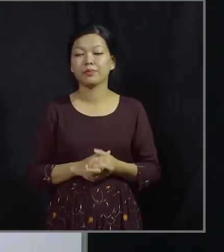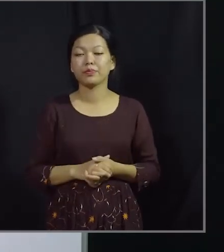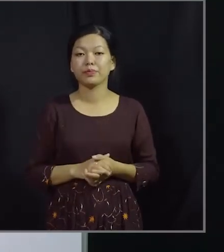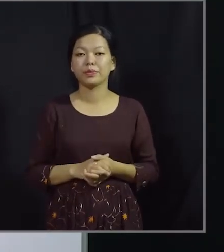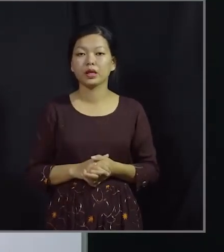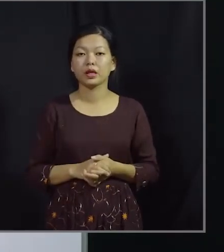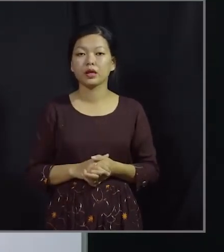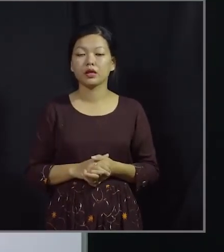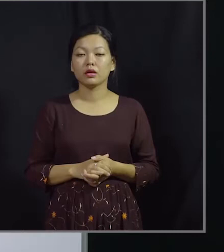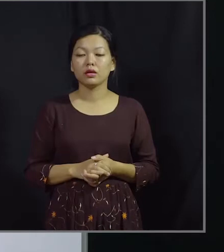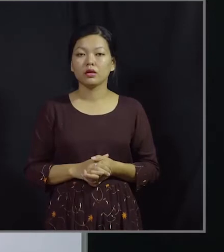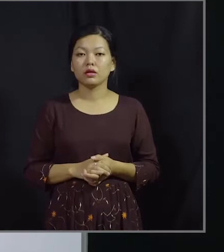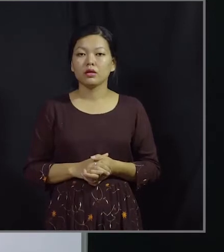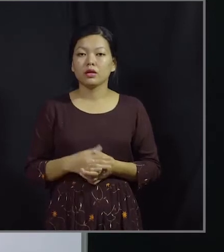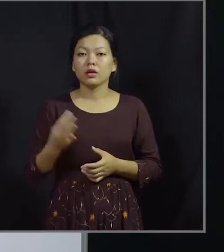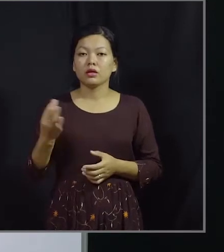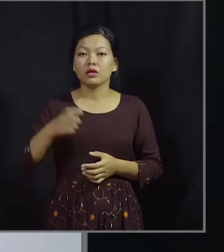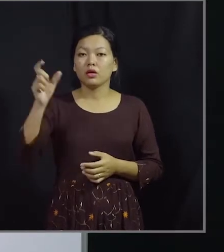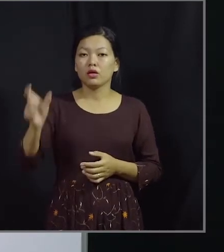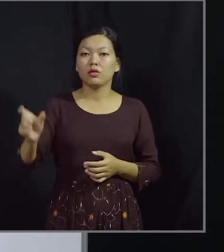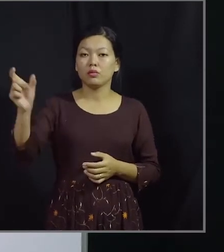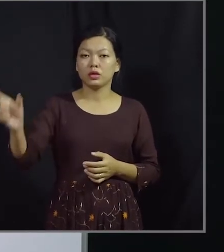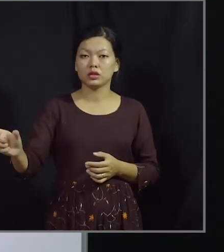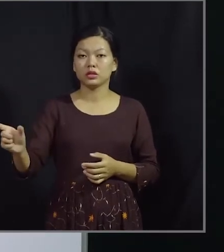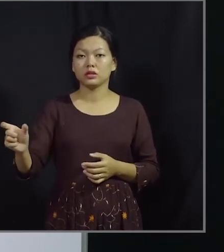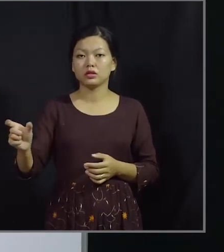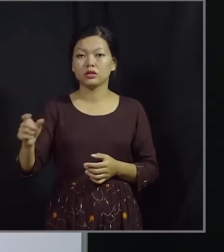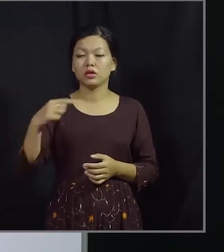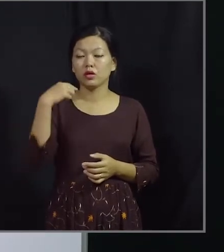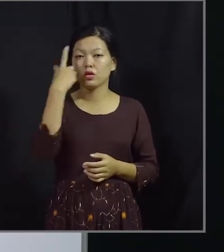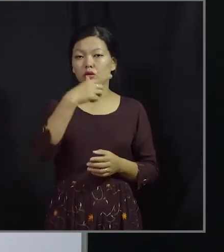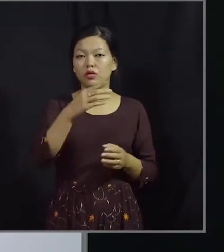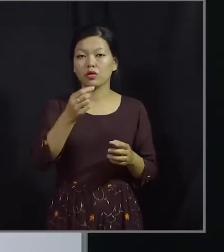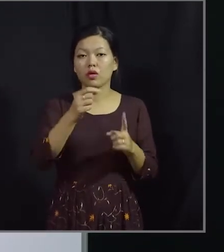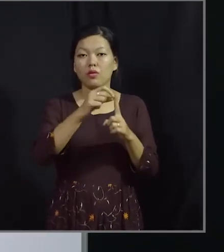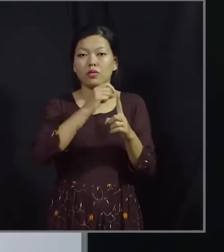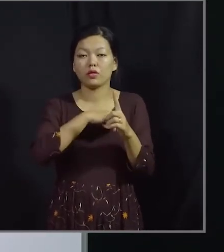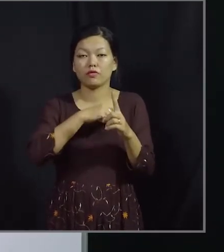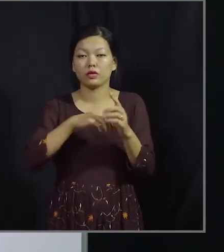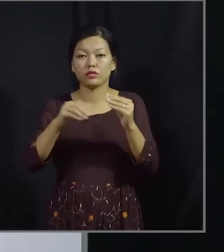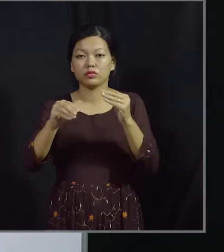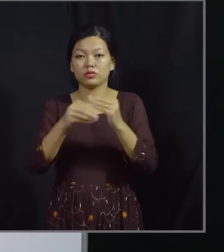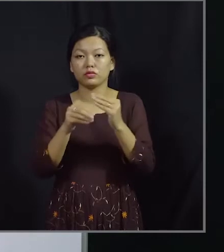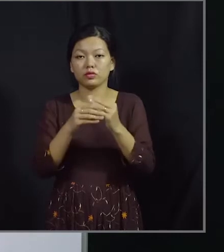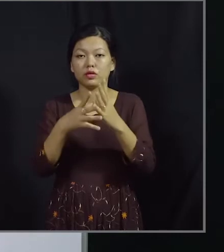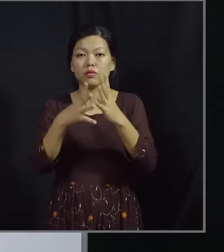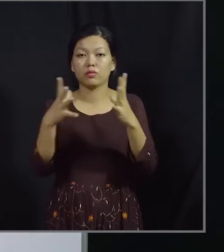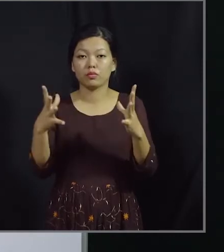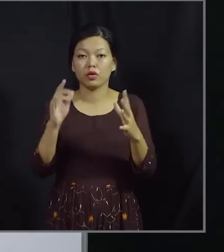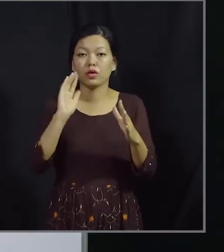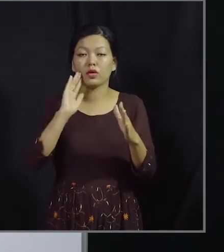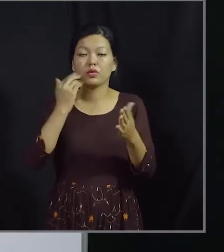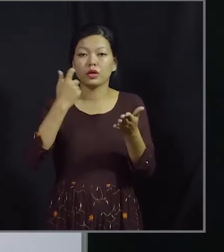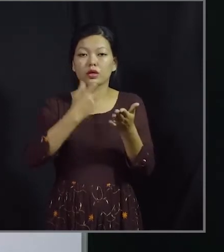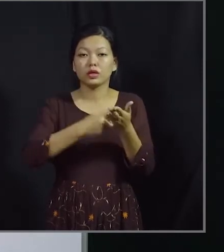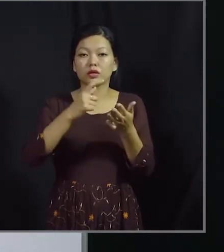partner who, because of the reconstitution, gain from the other partners. So, his share will be increased,